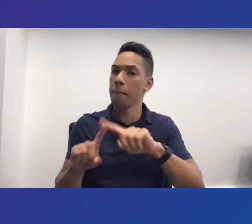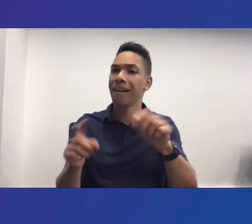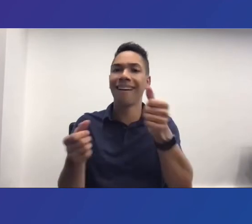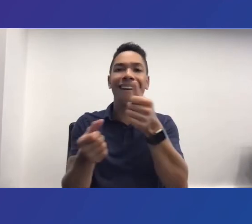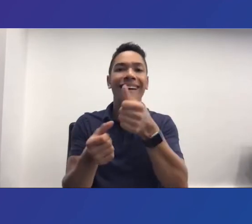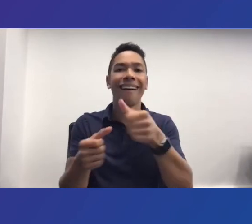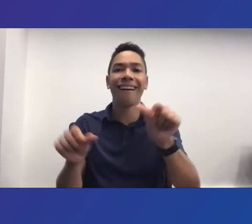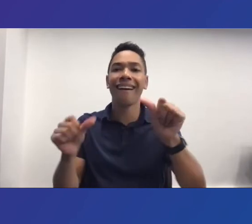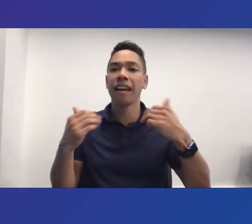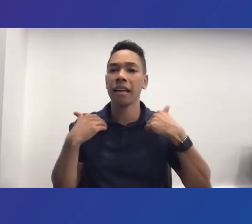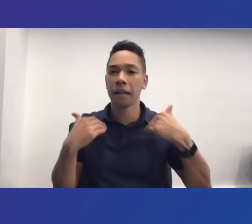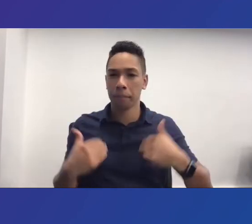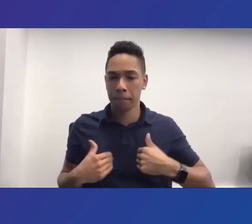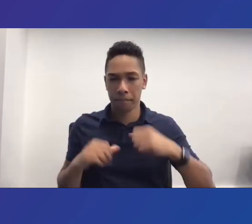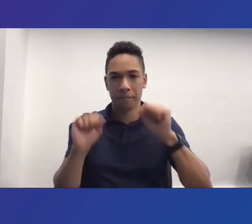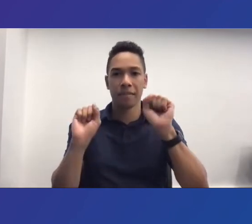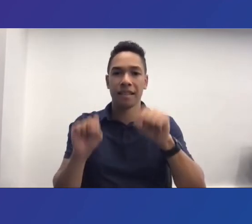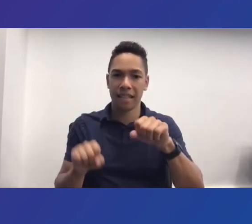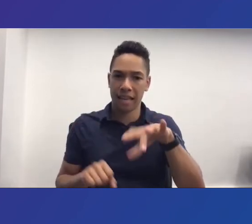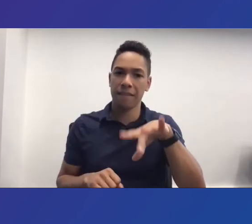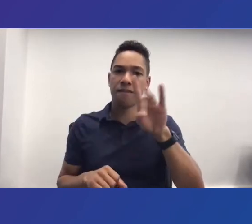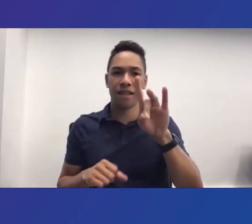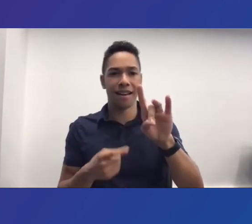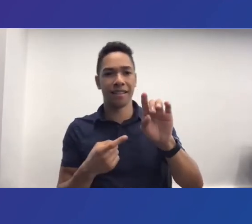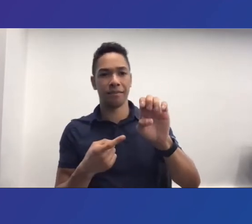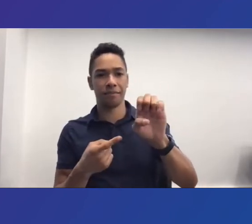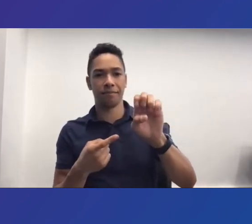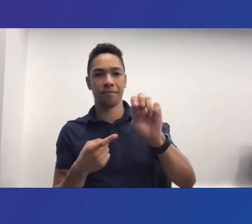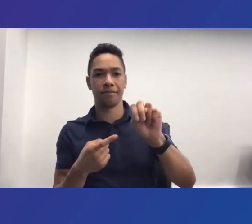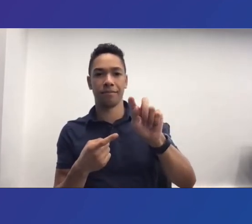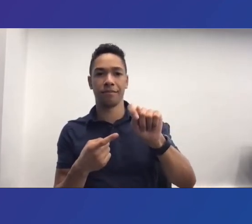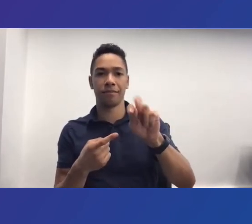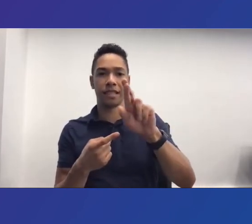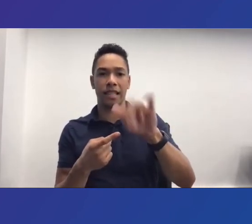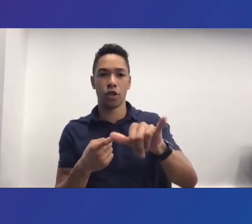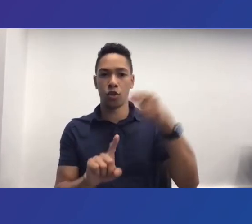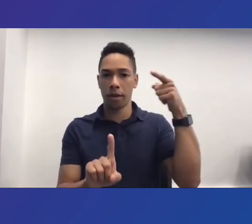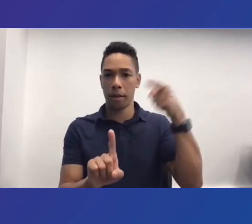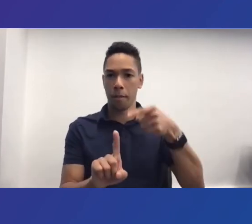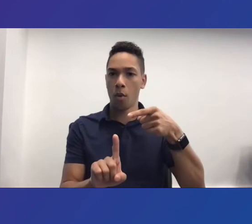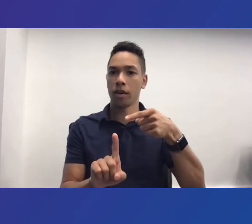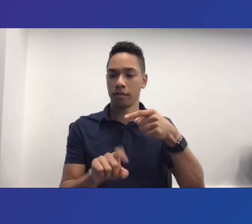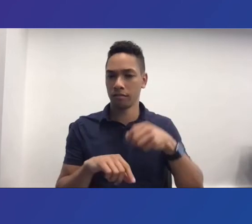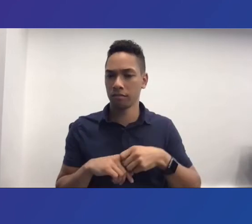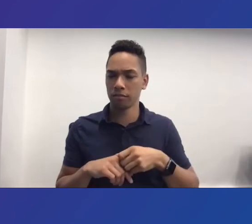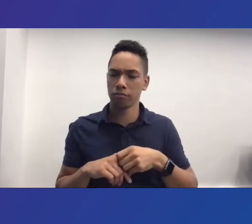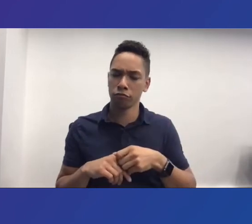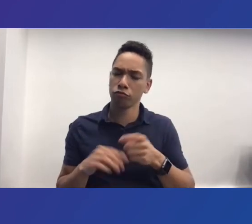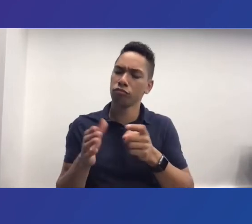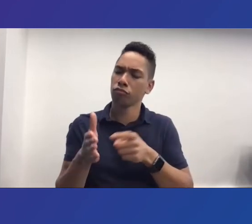find an entry point into the form. And so it takes a lot of,